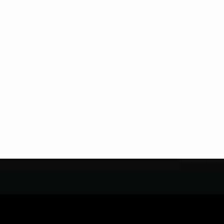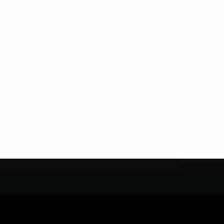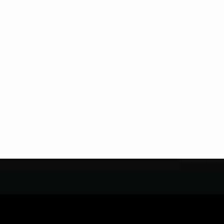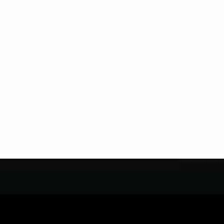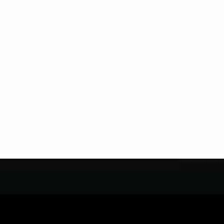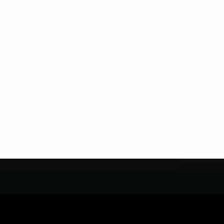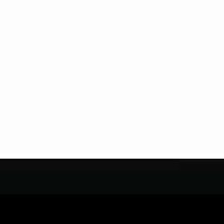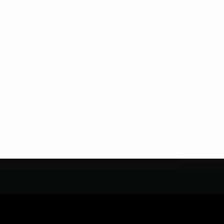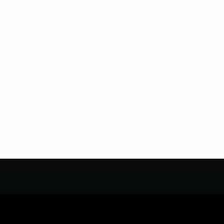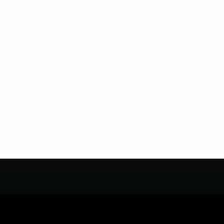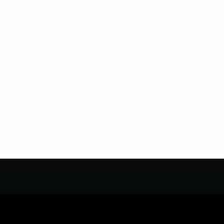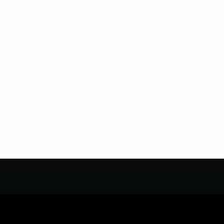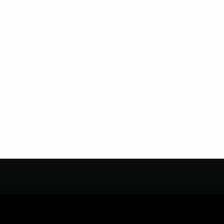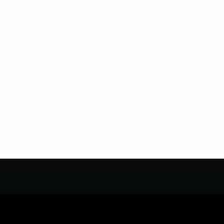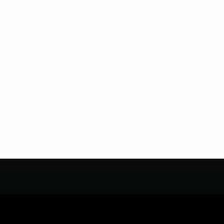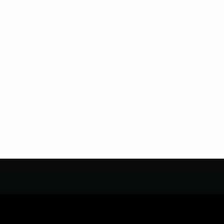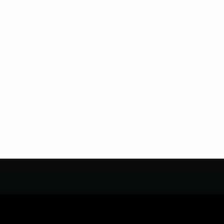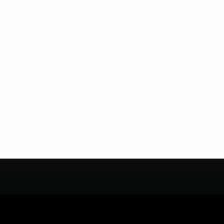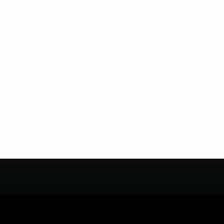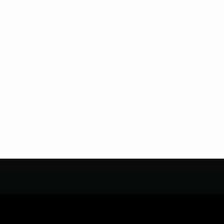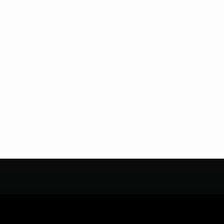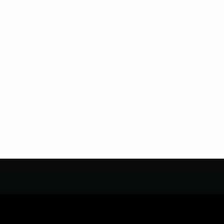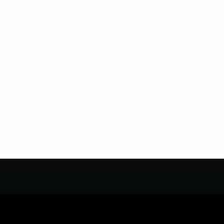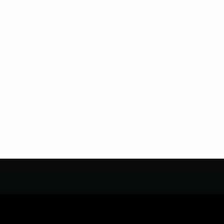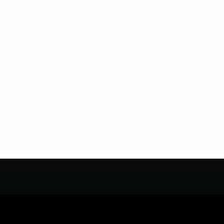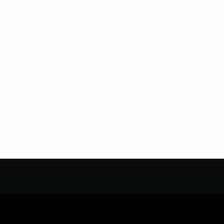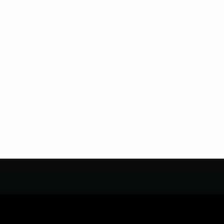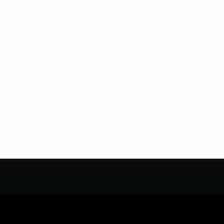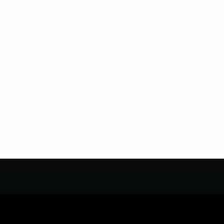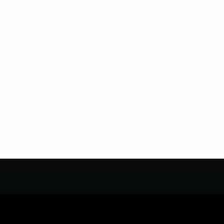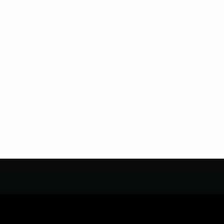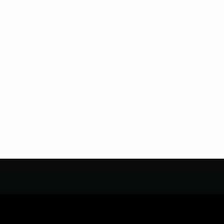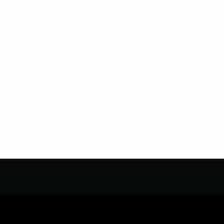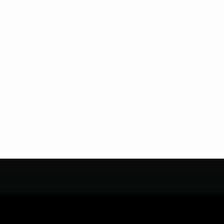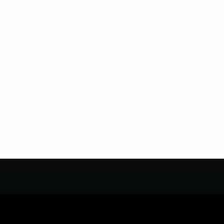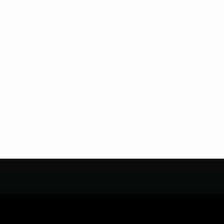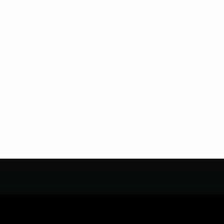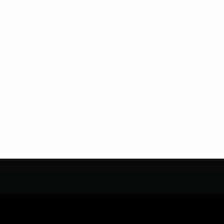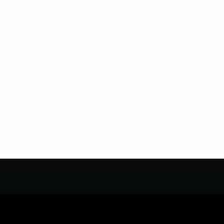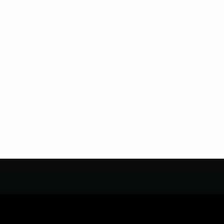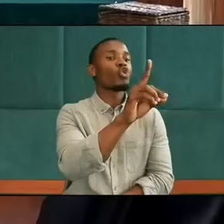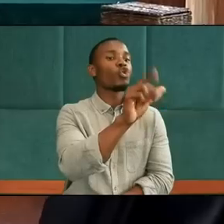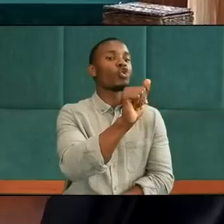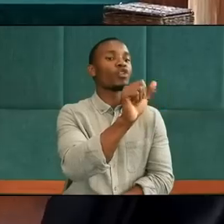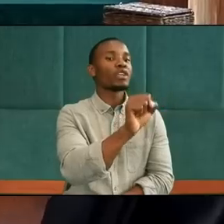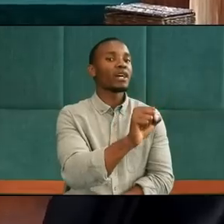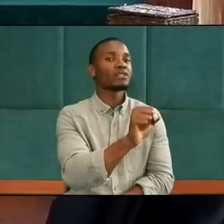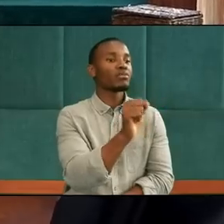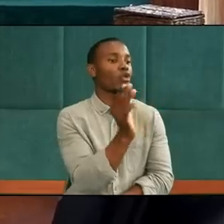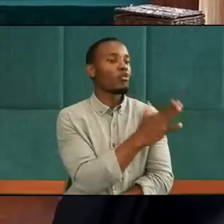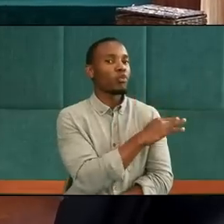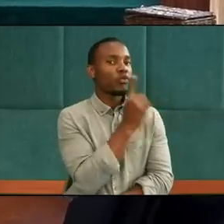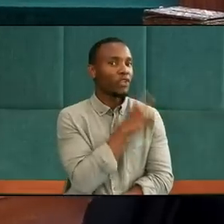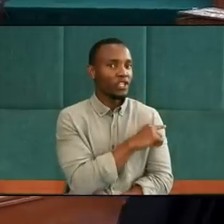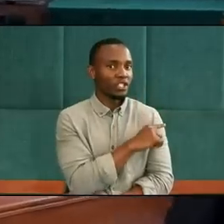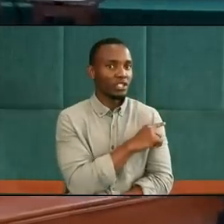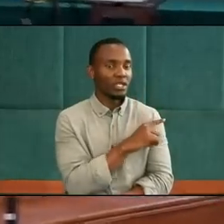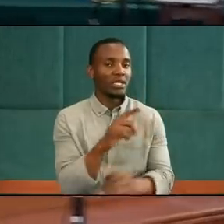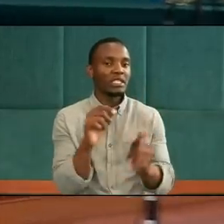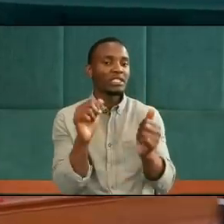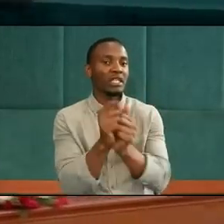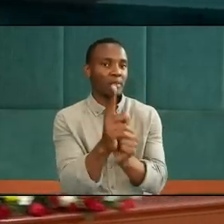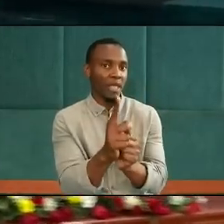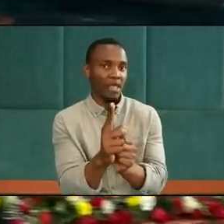Jesus, 11 of them, you know, because Judas is gone. 11 of them there. And it is, notice who Jesus addressed. Who did he